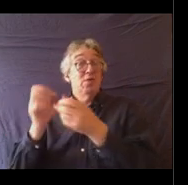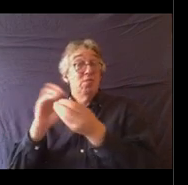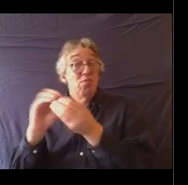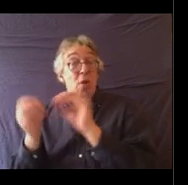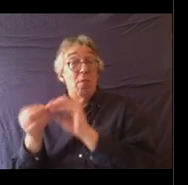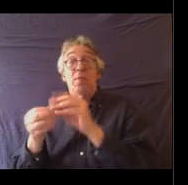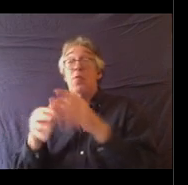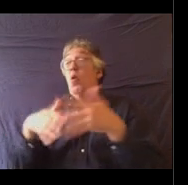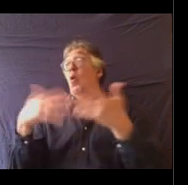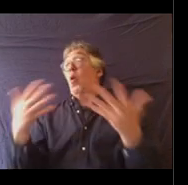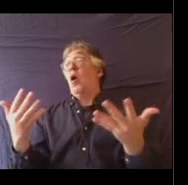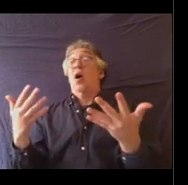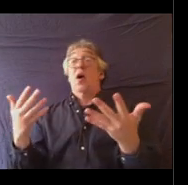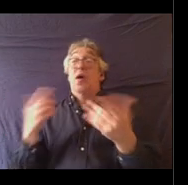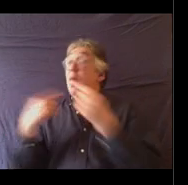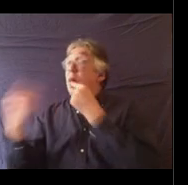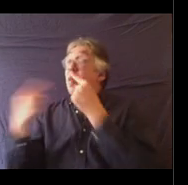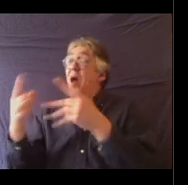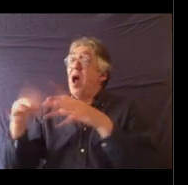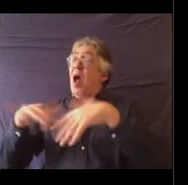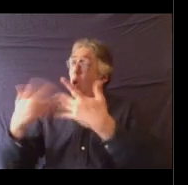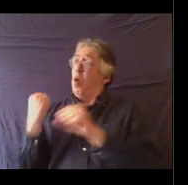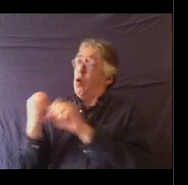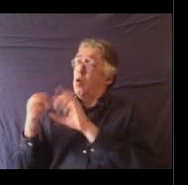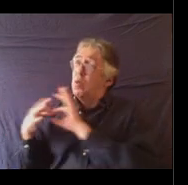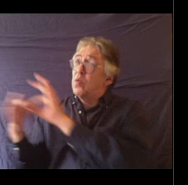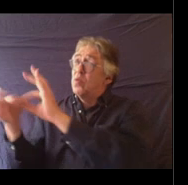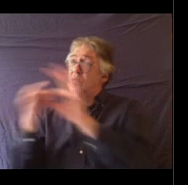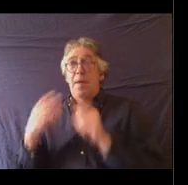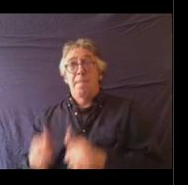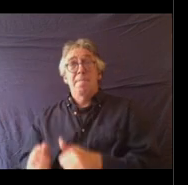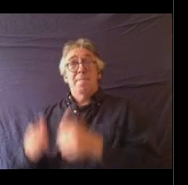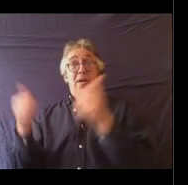cooperation and so on. And this year we will have in the ERGA